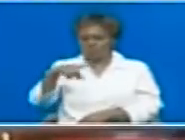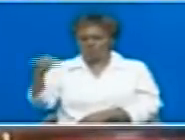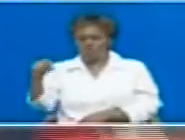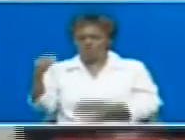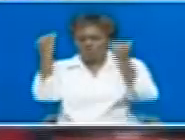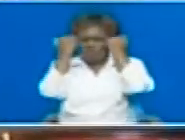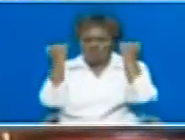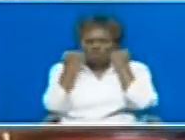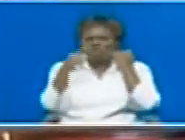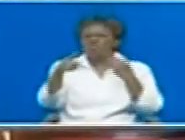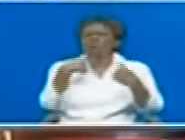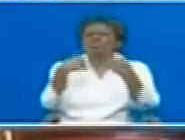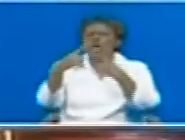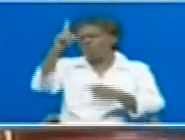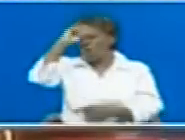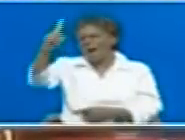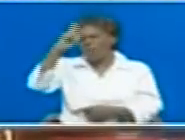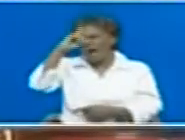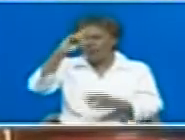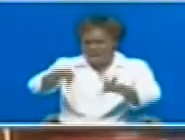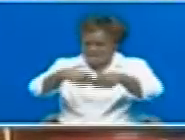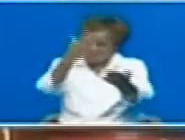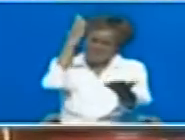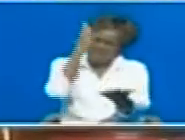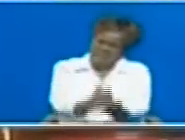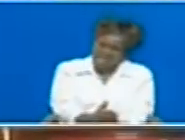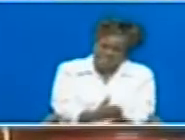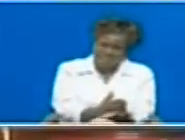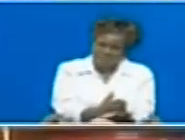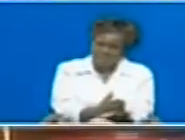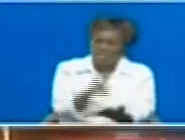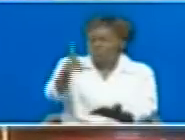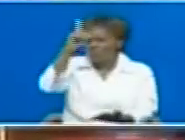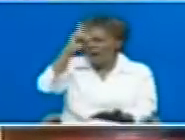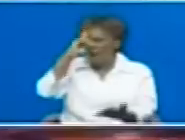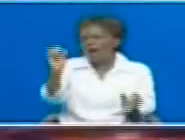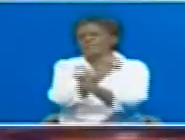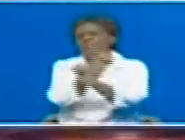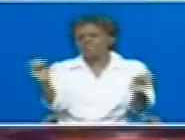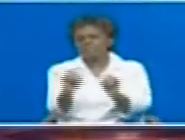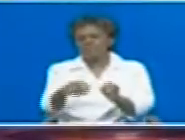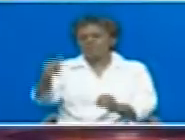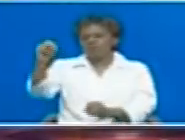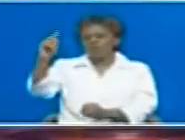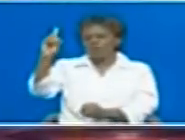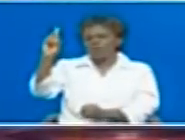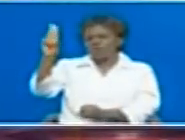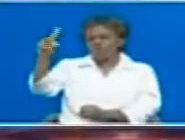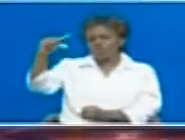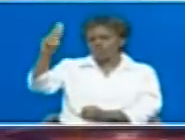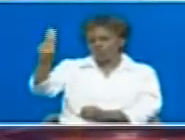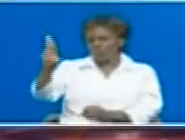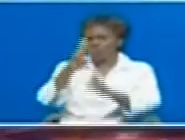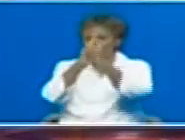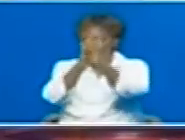Boniface, instead of just throwing things here, to give us facts. What is the status of the 10 cases about the Ndung'u Land Report? Mm. The Ndung'u Land, by the way, the